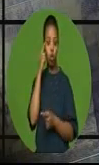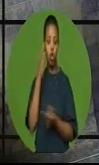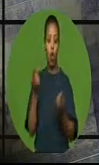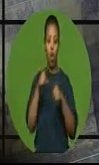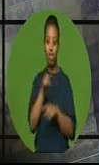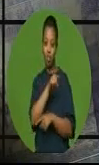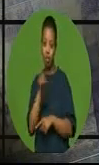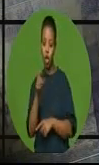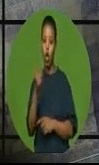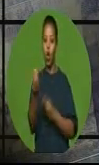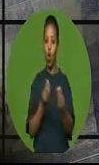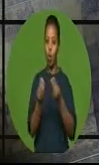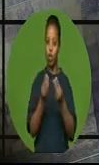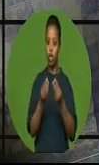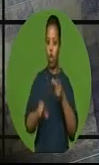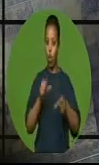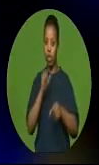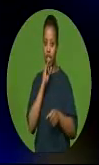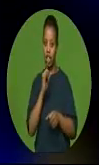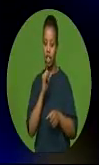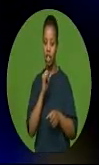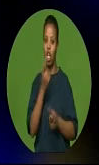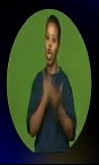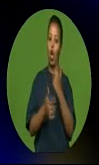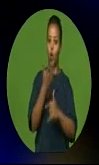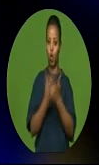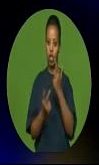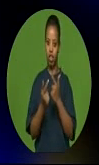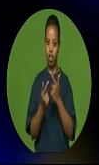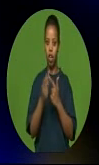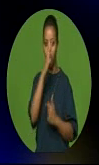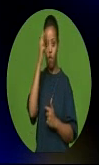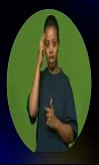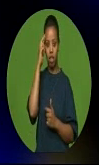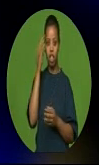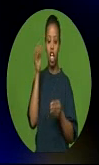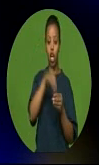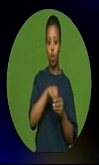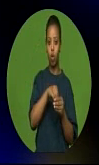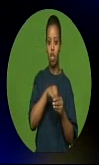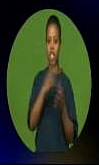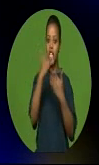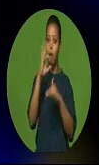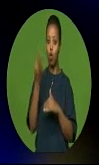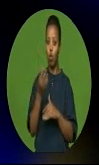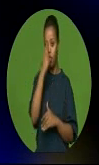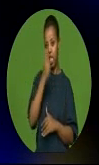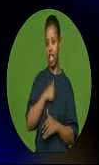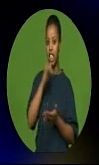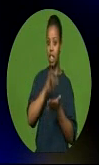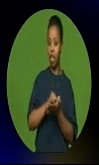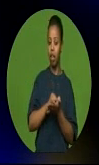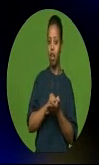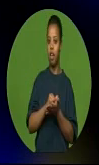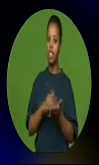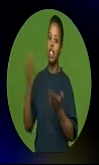underlying commercial contract is negotiated. Factors include the amount of trust that